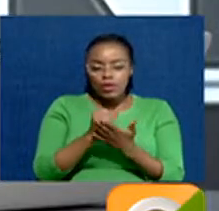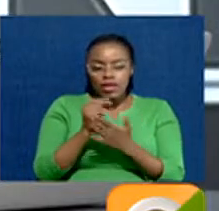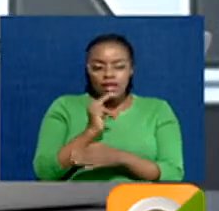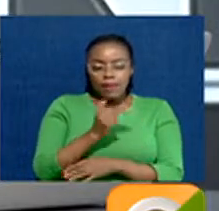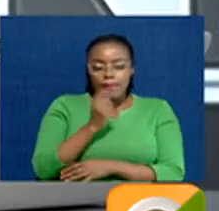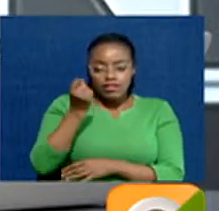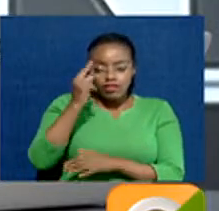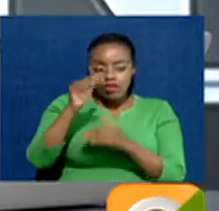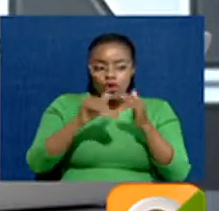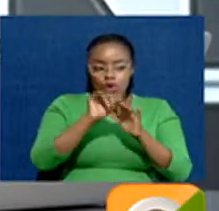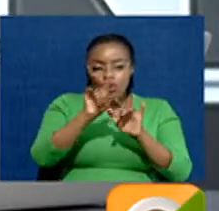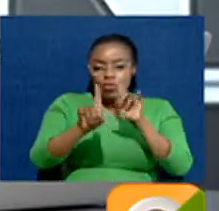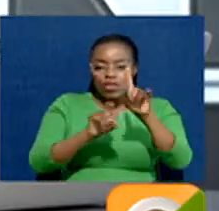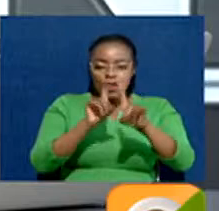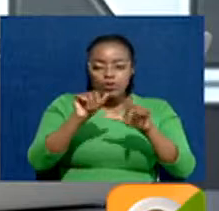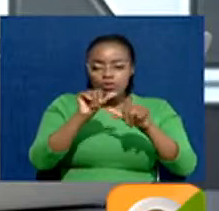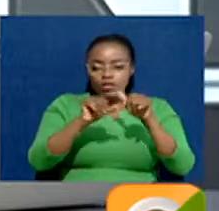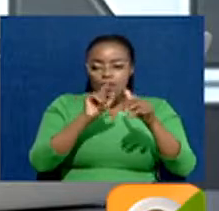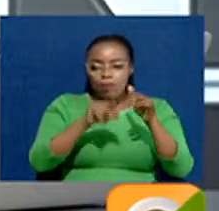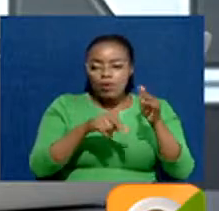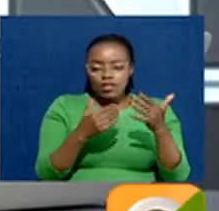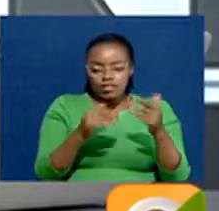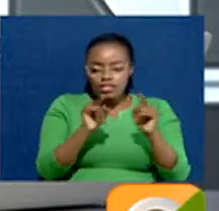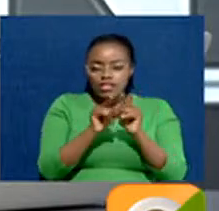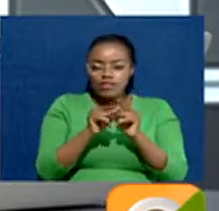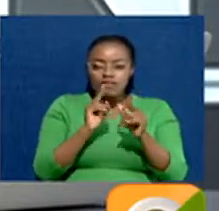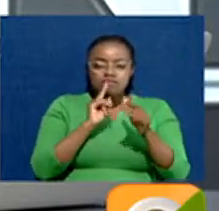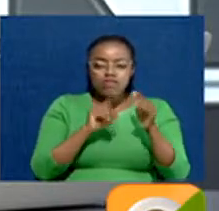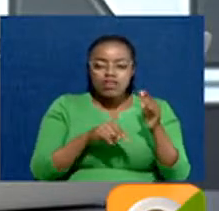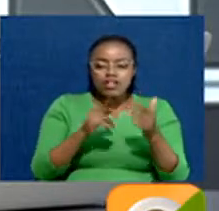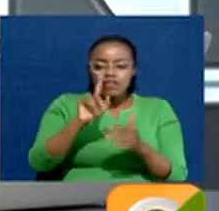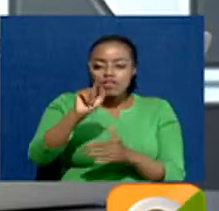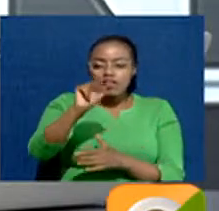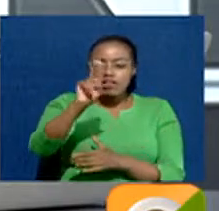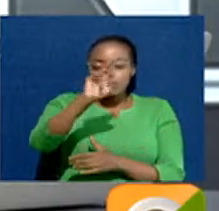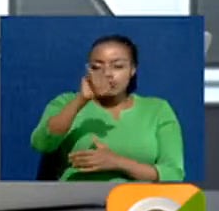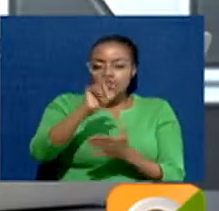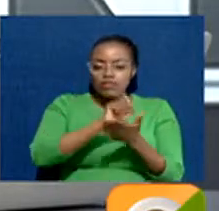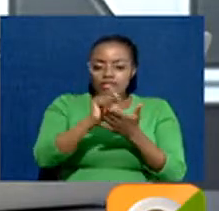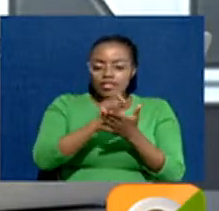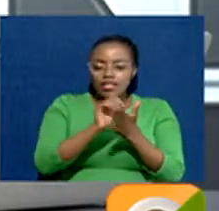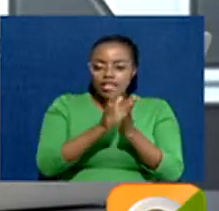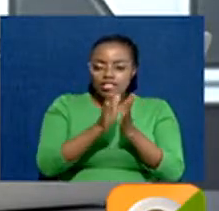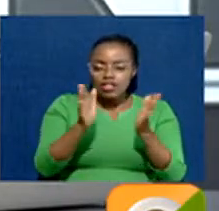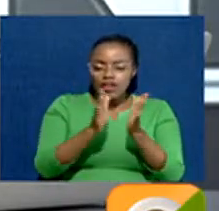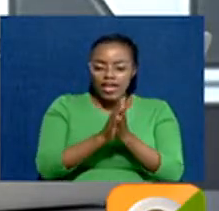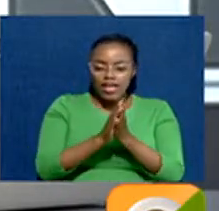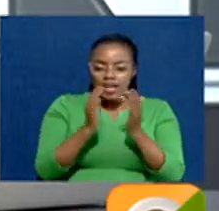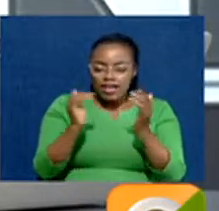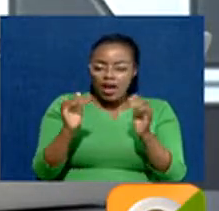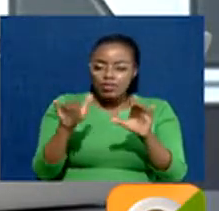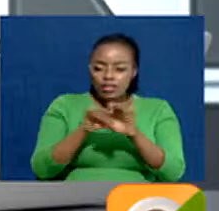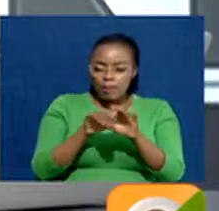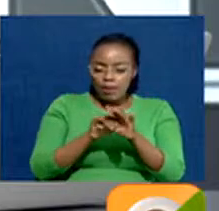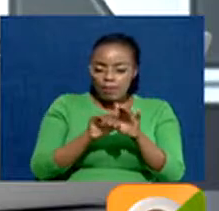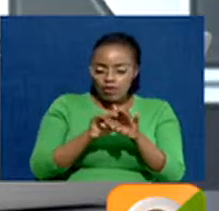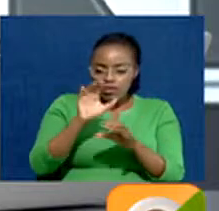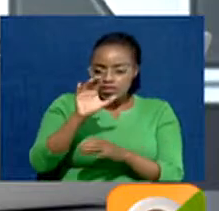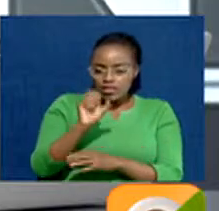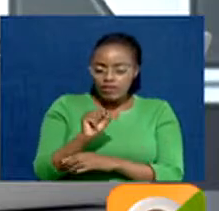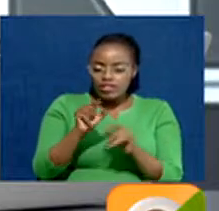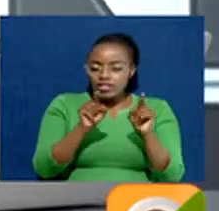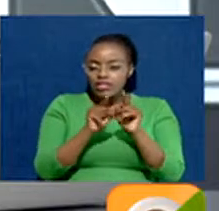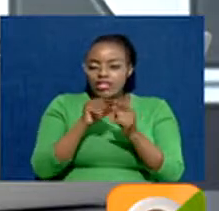one of the questions I have is about, and just the same as Raphael Tuju was Secretary General of the party sitting in cabinet, now we have, you know, a